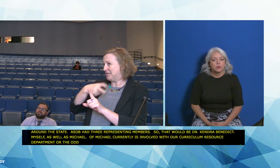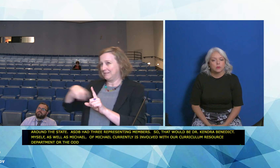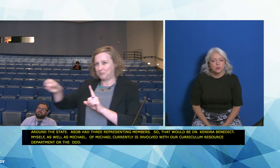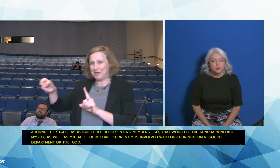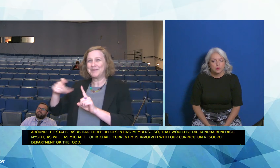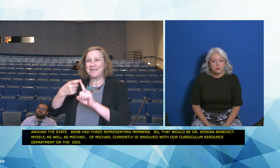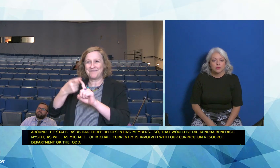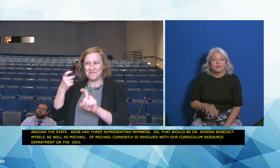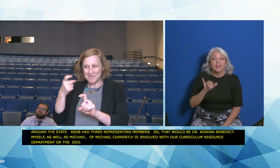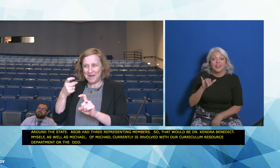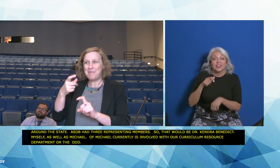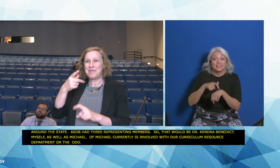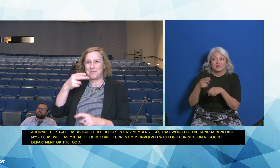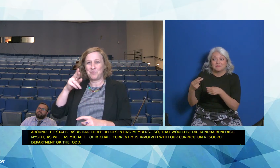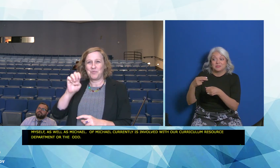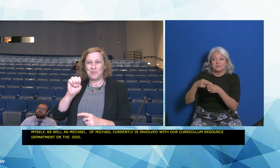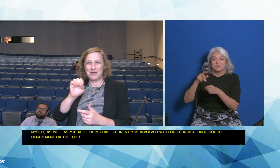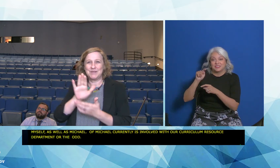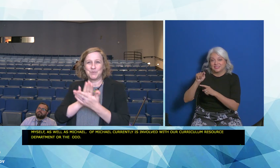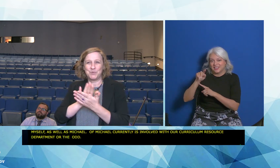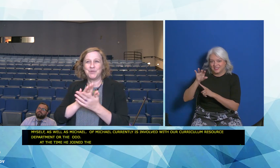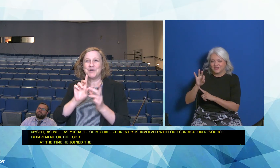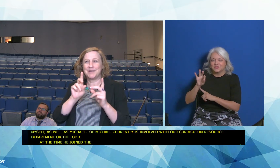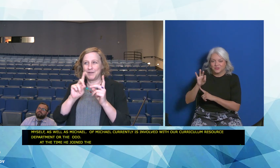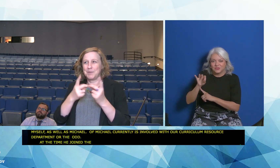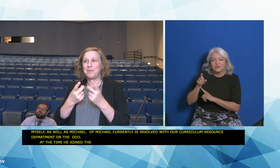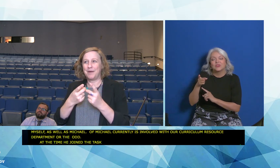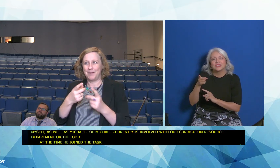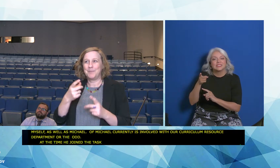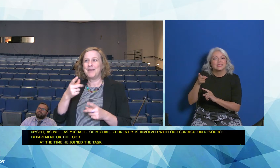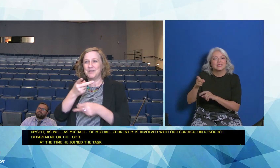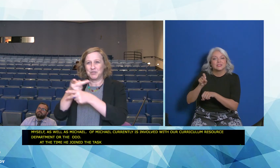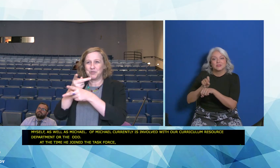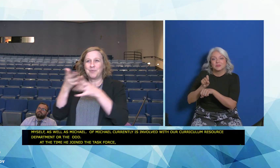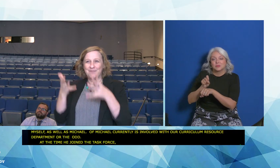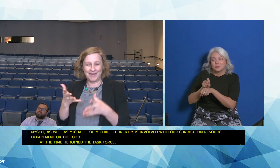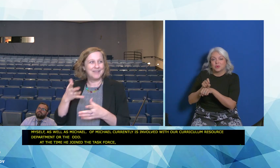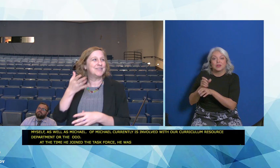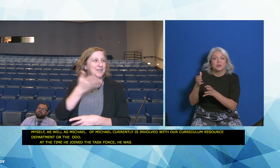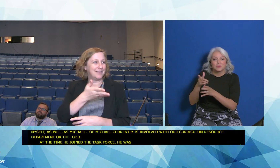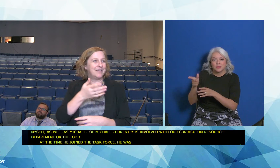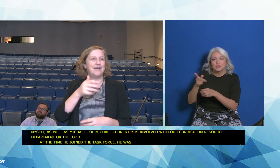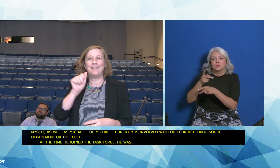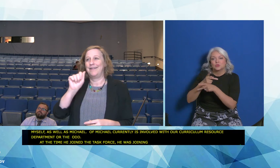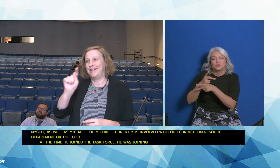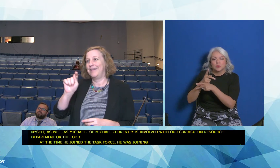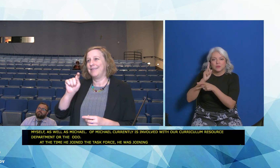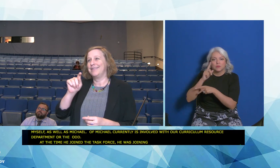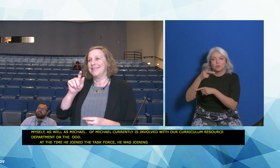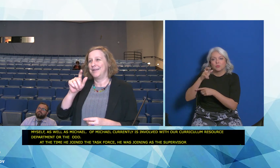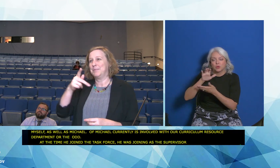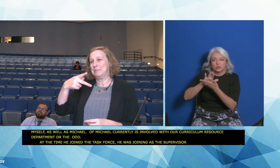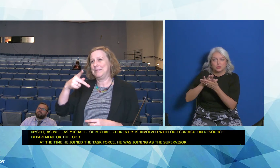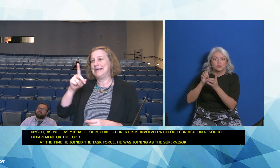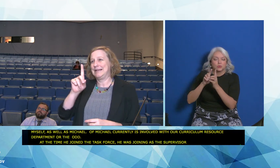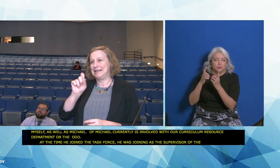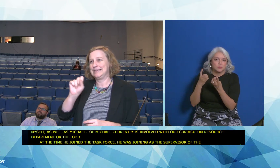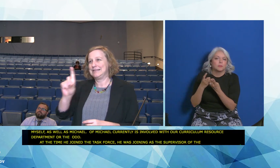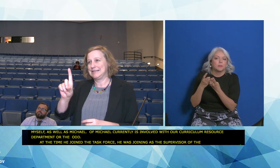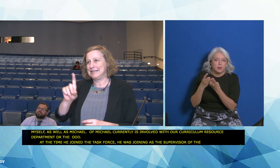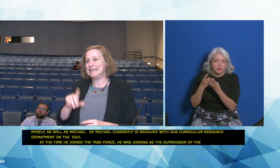At the time that he joined the task force, he was joining as the supervisor of the preschool